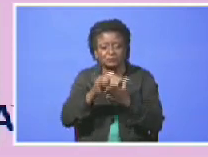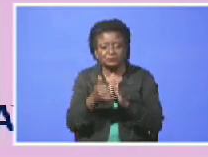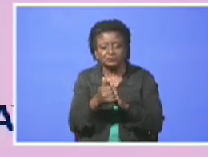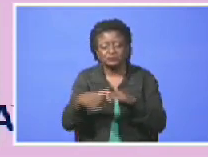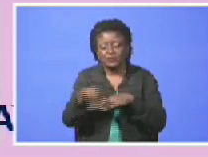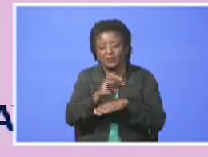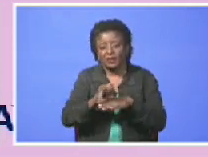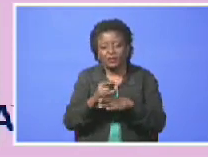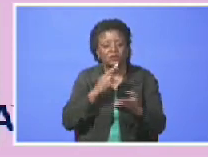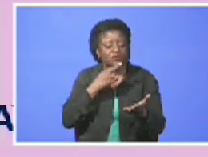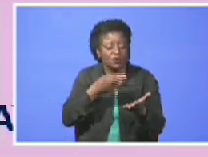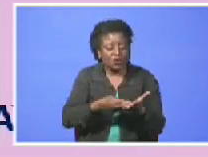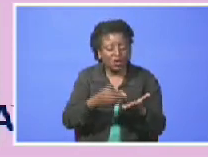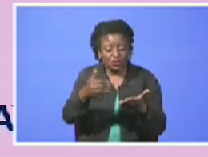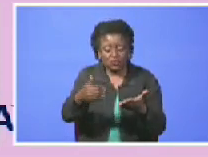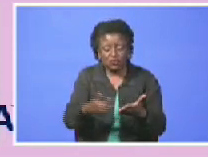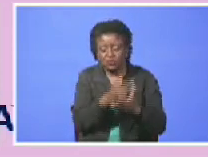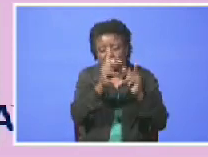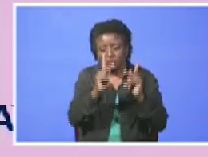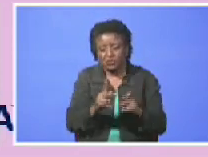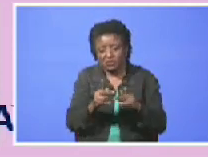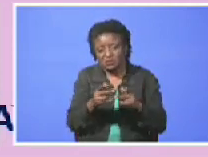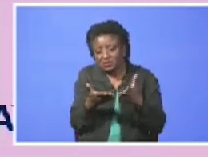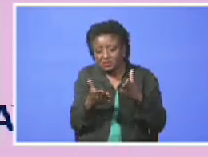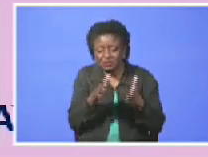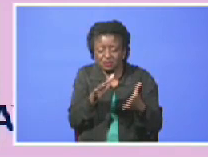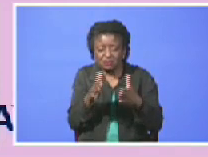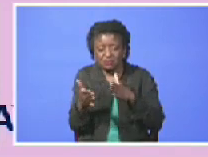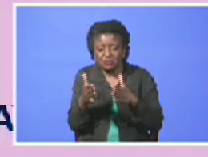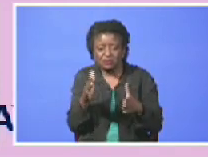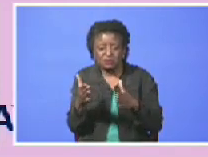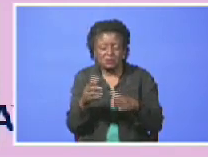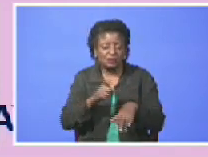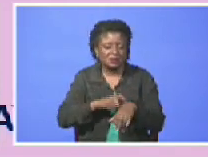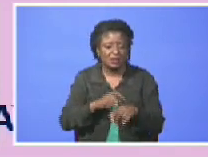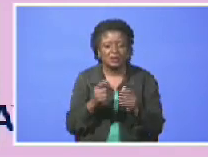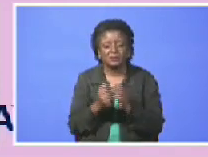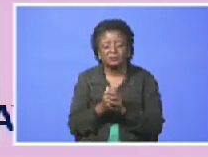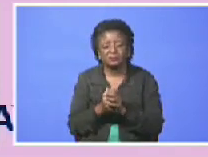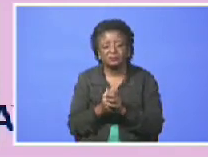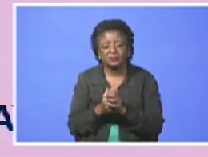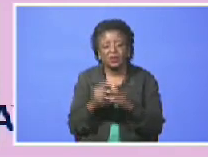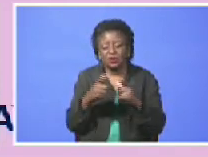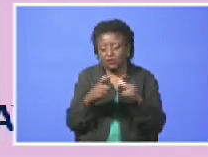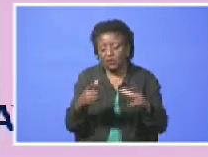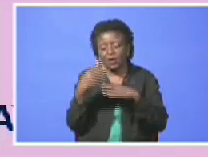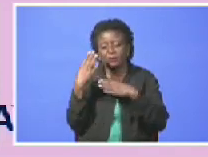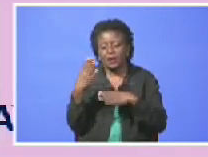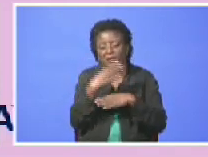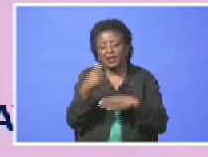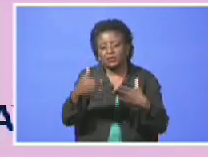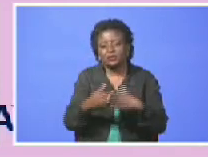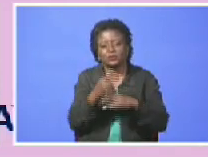islands report new cases on an intermittent basis. Grand